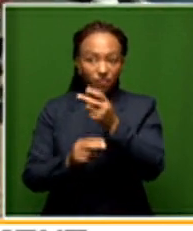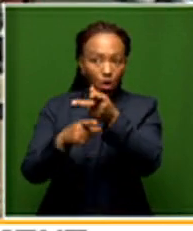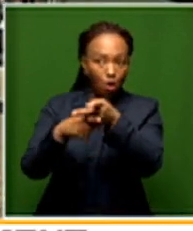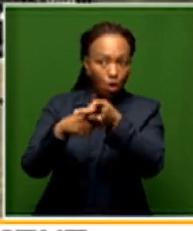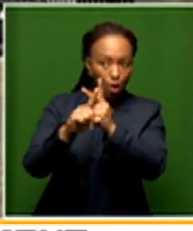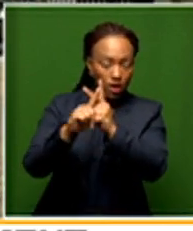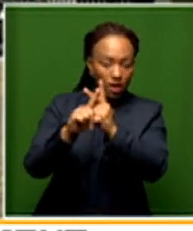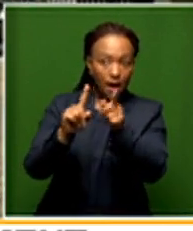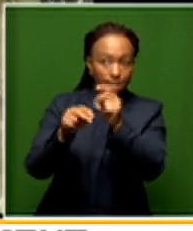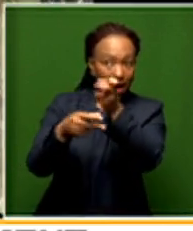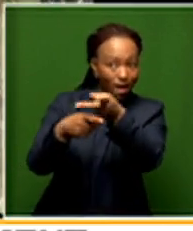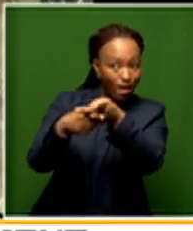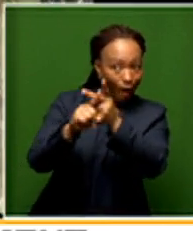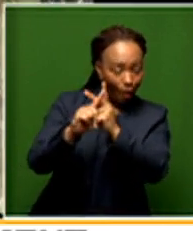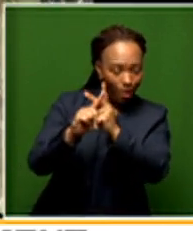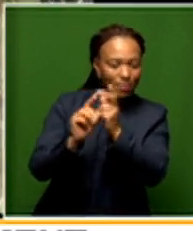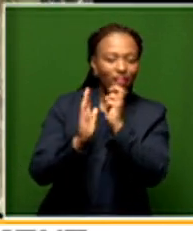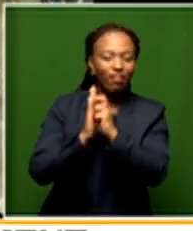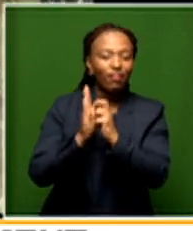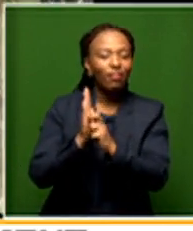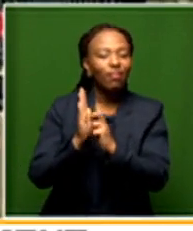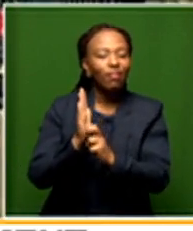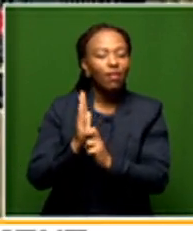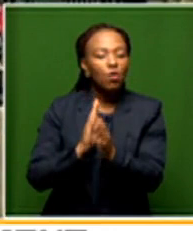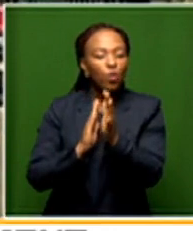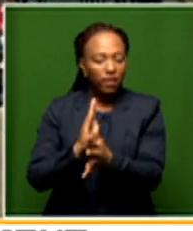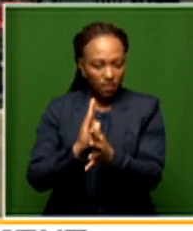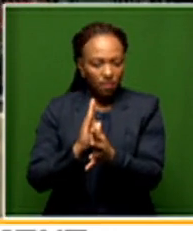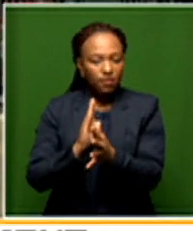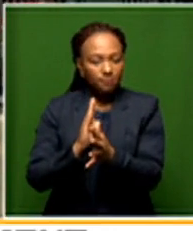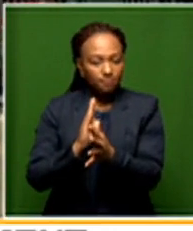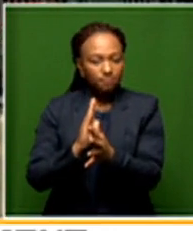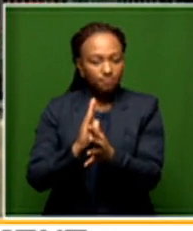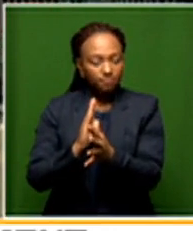does not come without strings attached. It comes with the